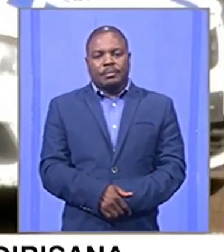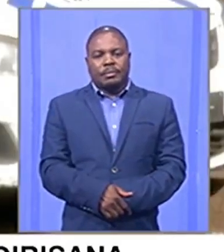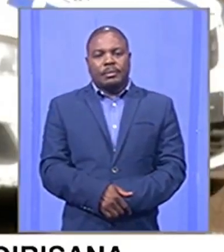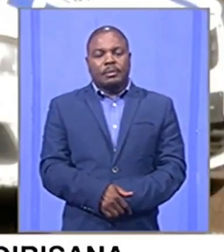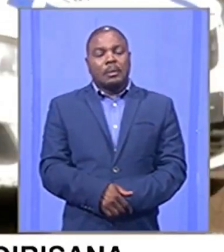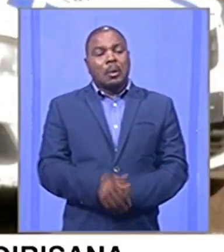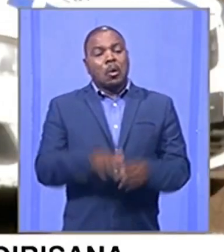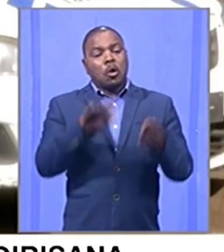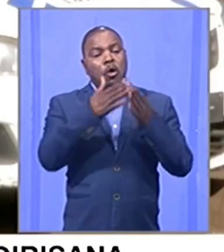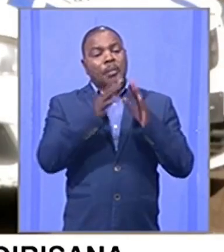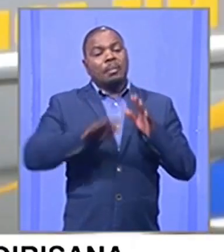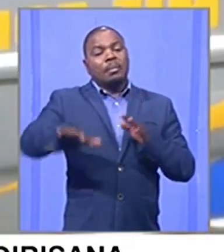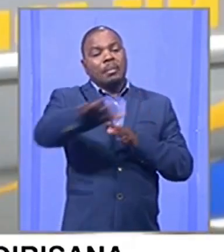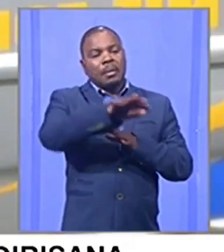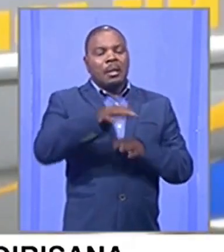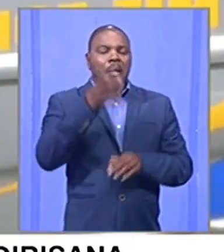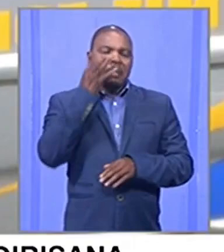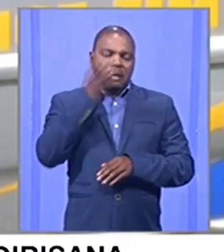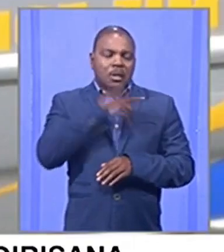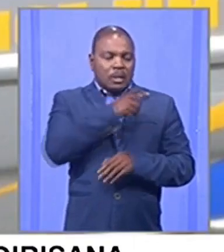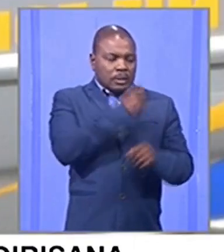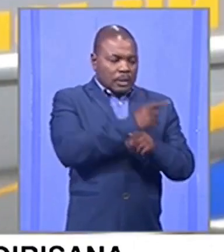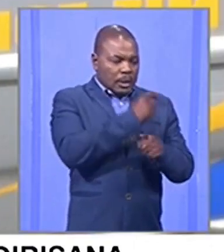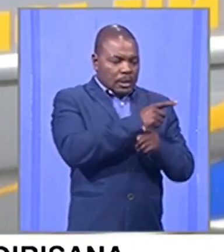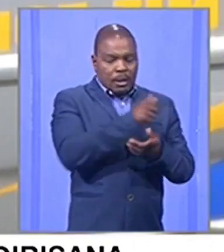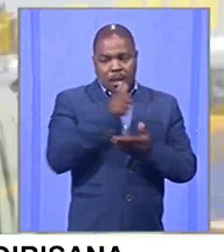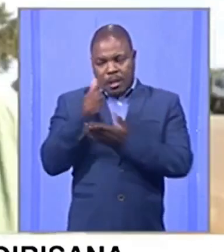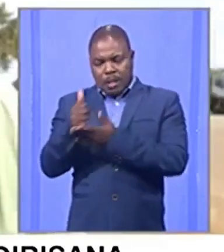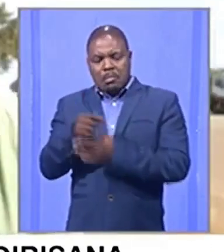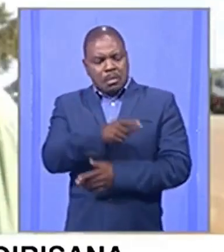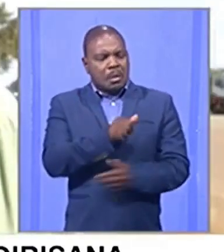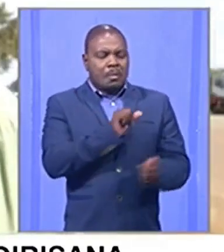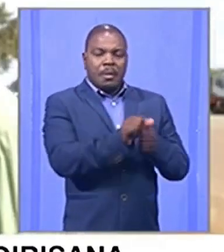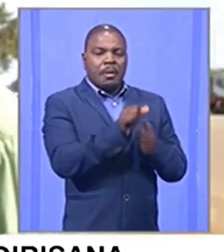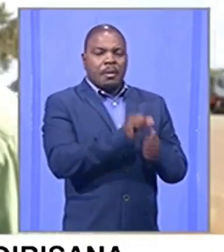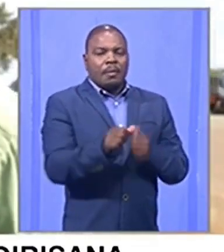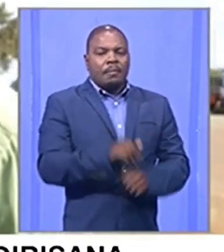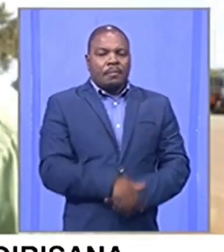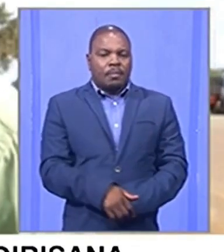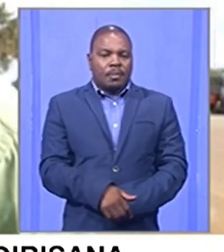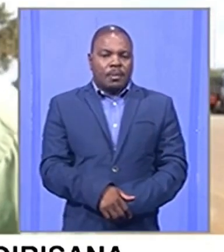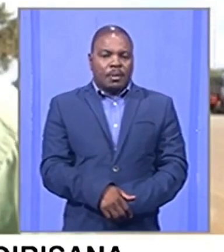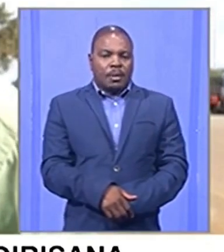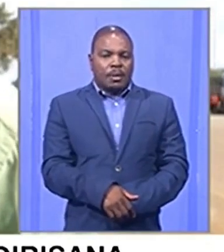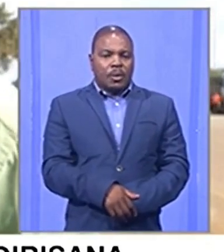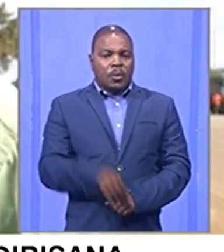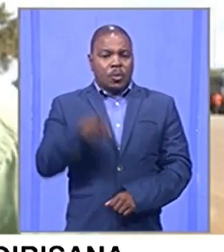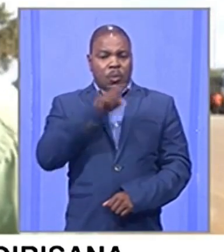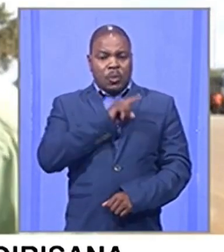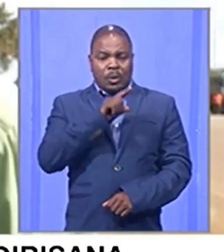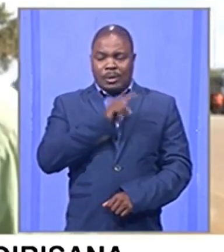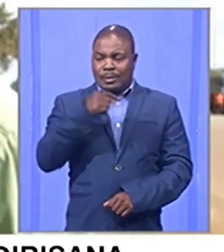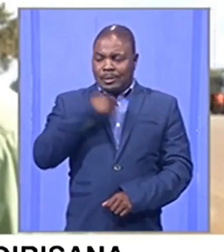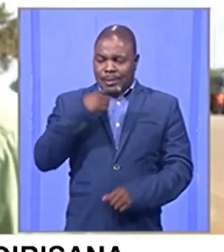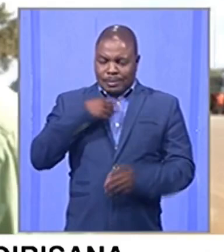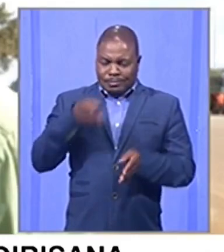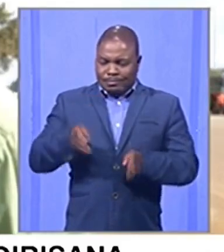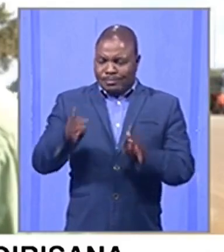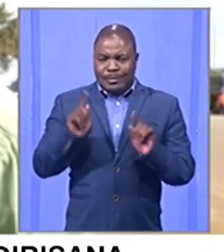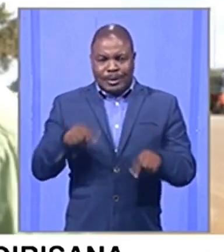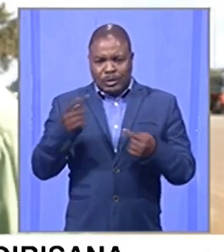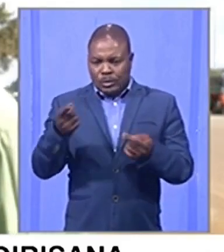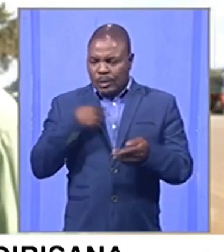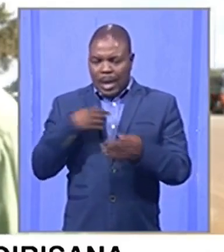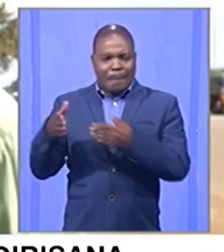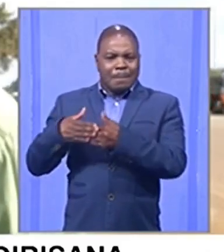Metse e fa gautshwane ya mogetse maiteko a bakgweetsi ba ditekesi. We couldn't have access to the roads. We were blocked off. Our products couldn't get to the